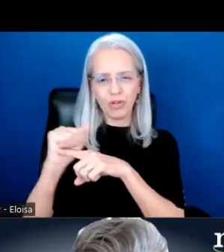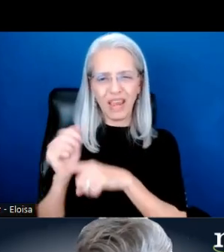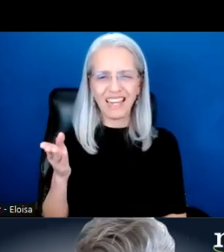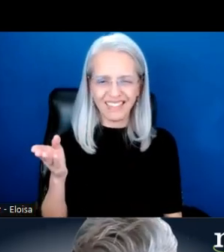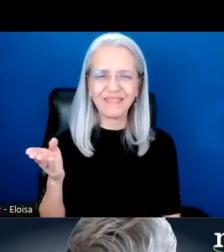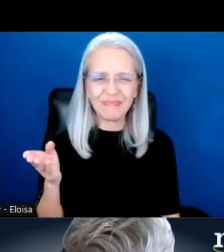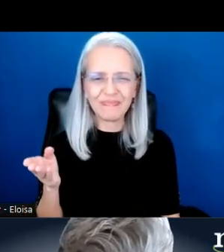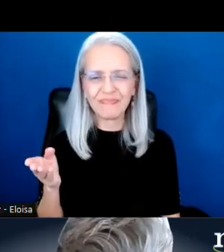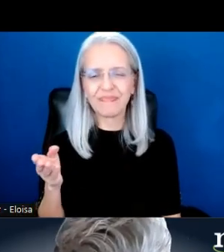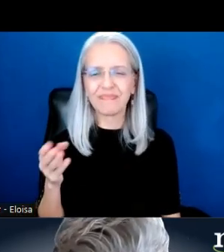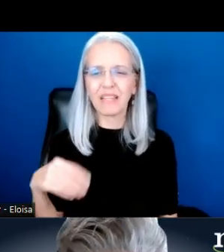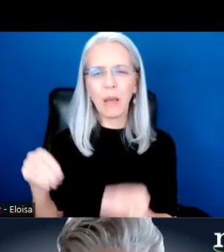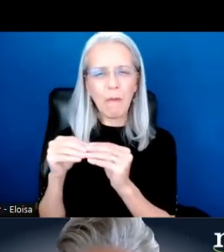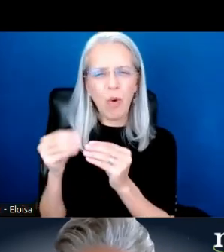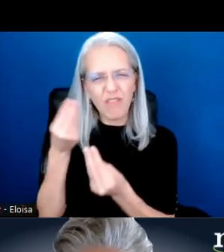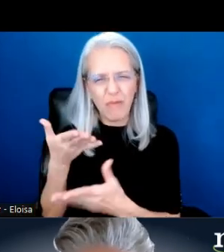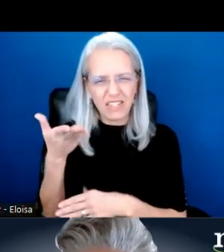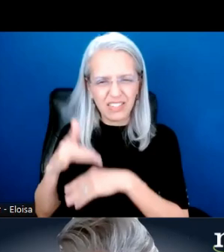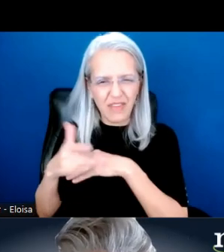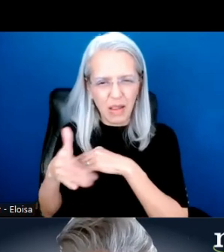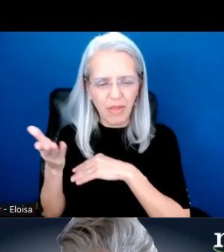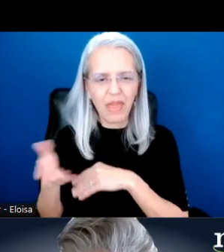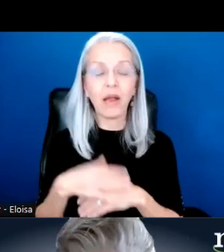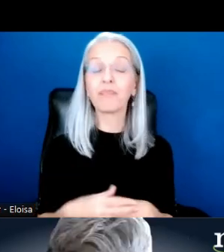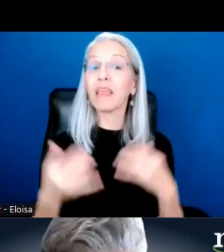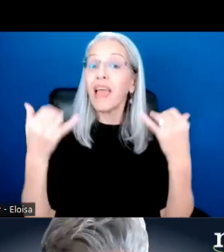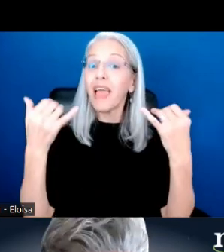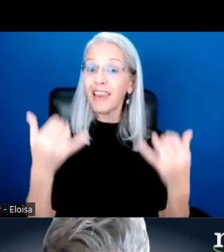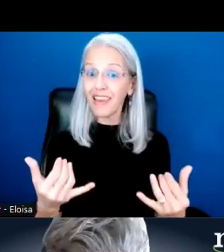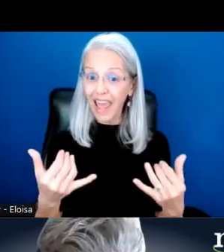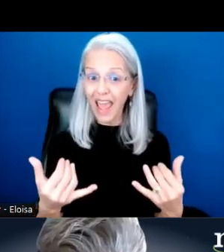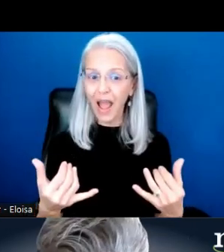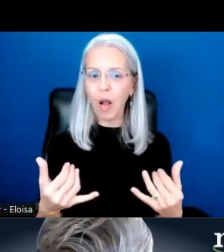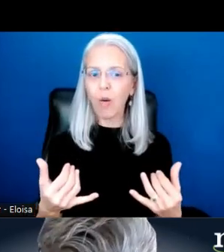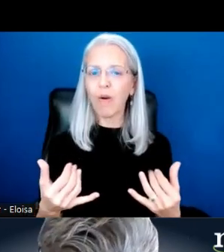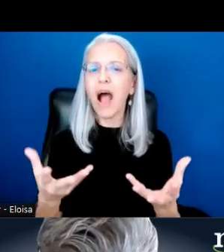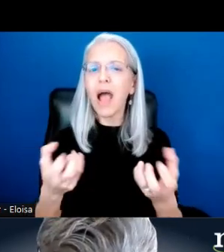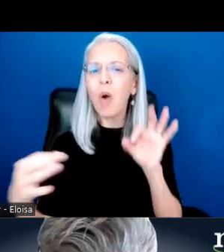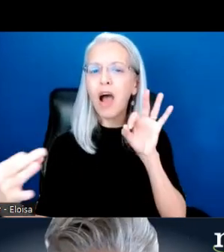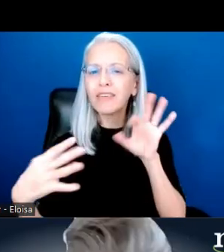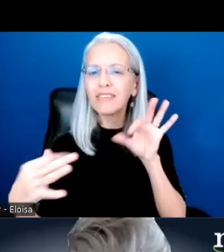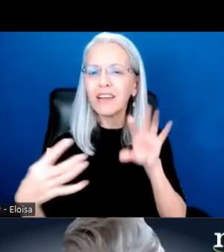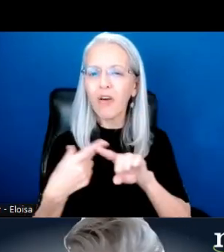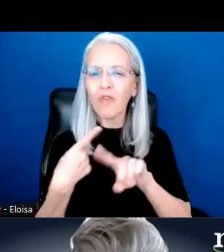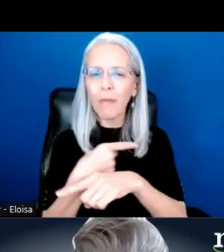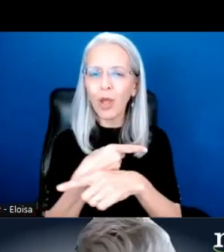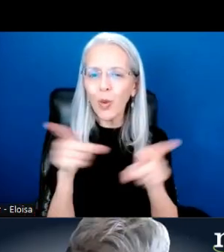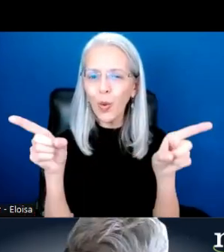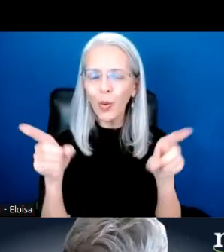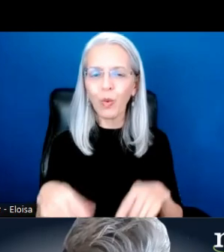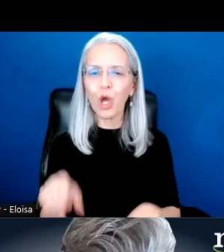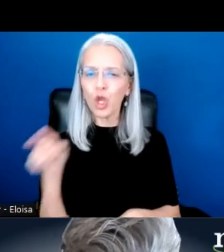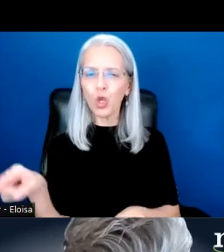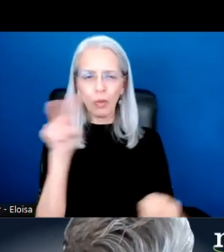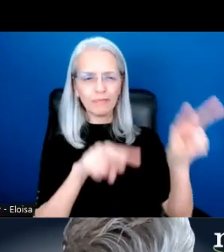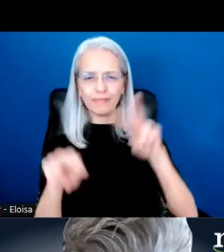and there's additional information. Now, I want more input from you. I want you to look at